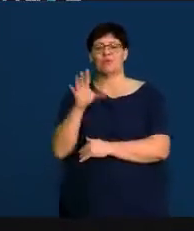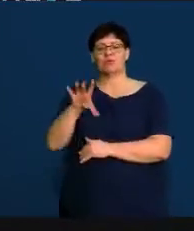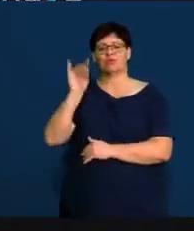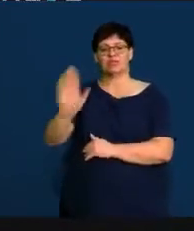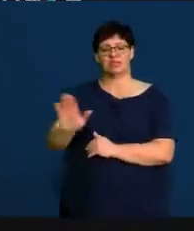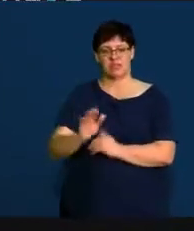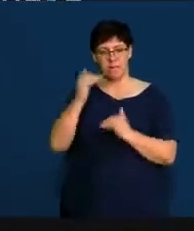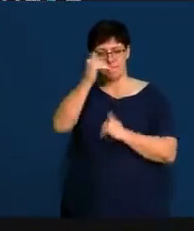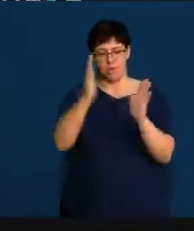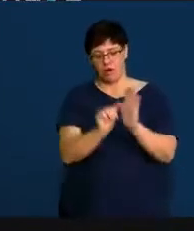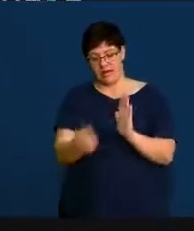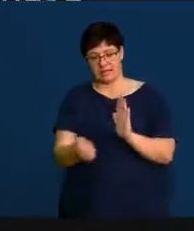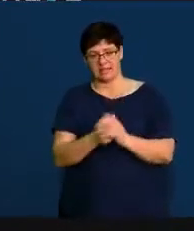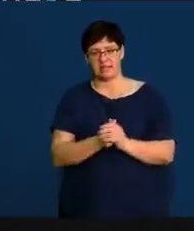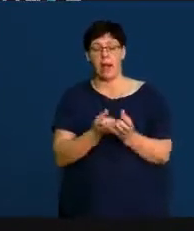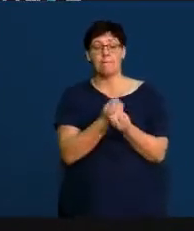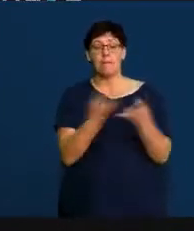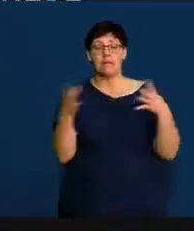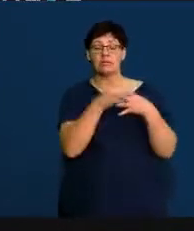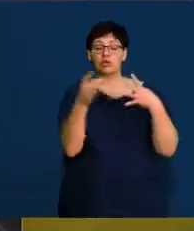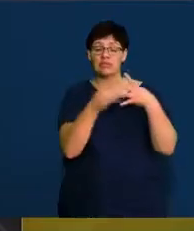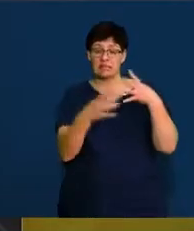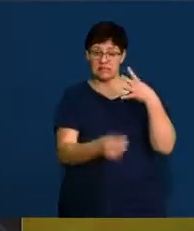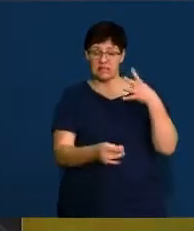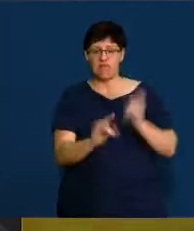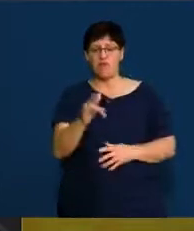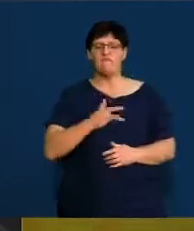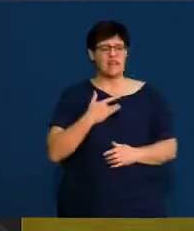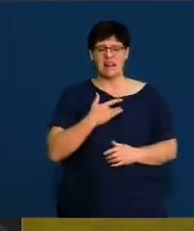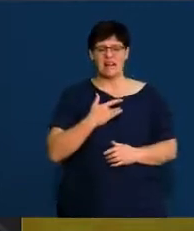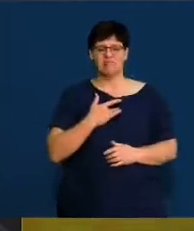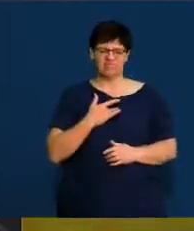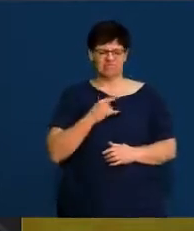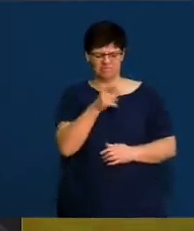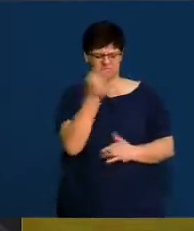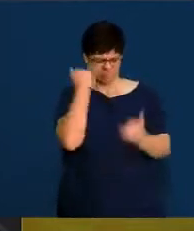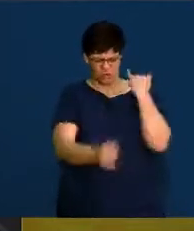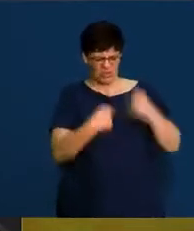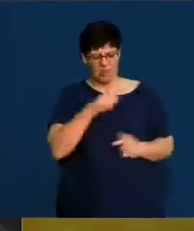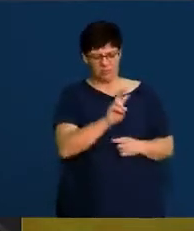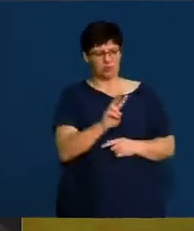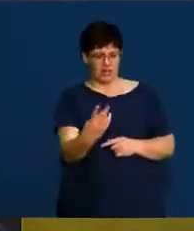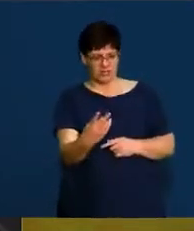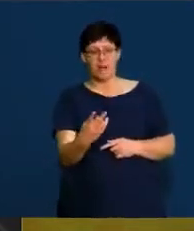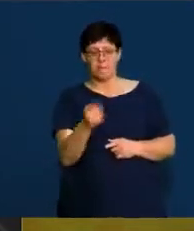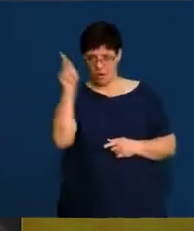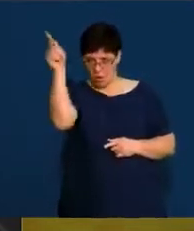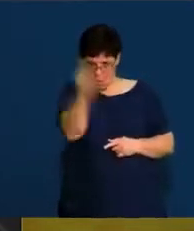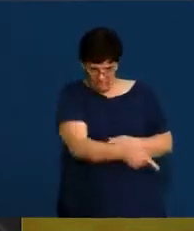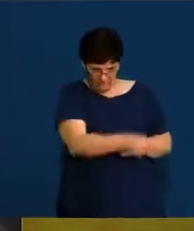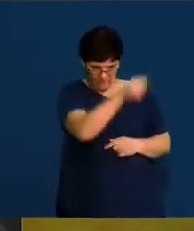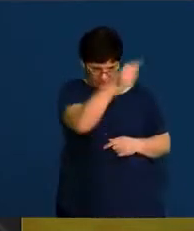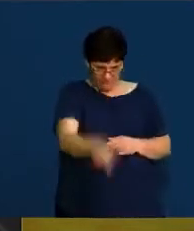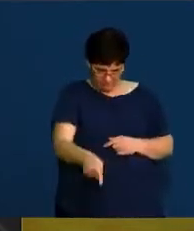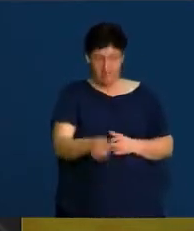to the block. Again, multiple choice questions. If you feel you want to change the answer, neatly strike off the